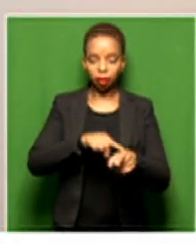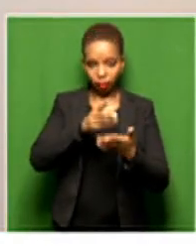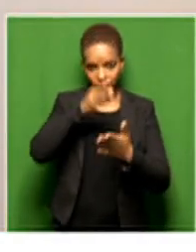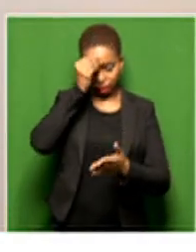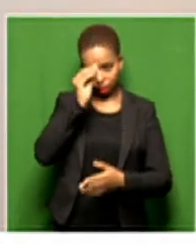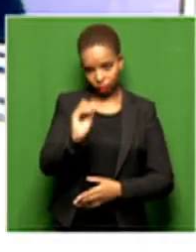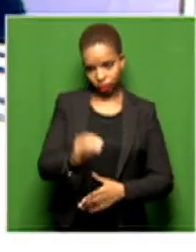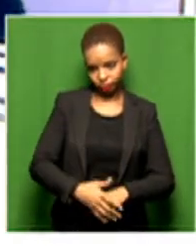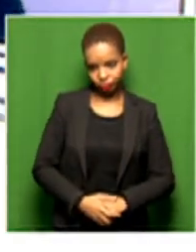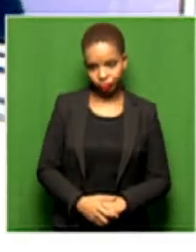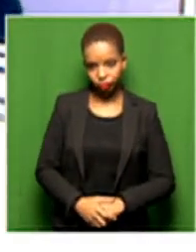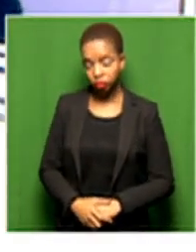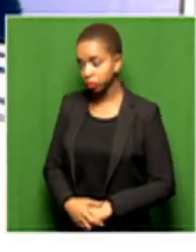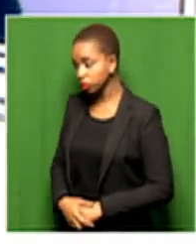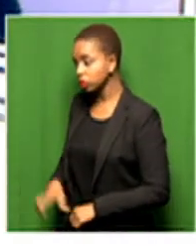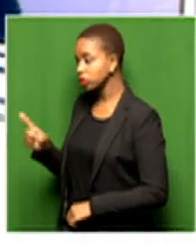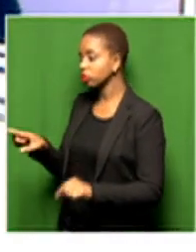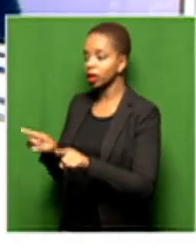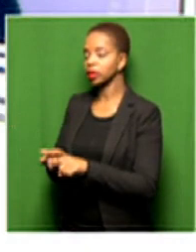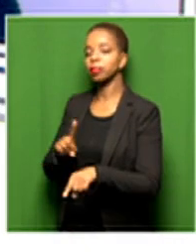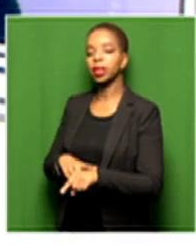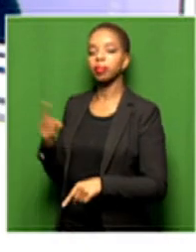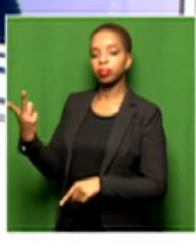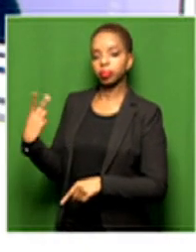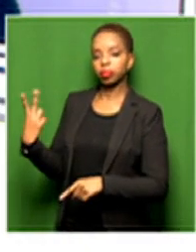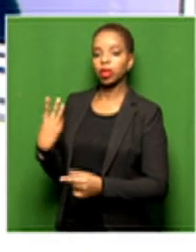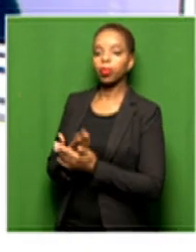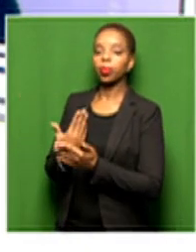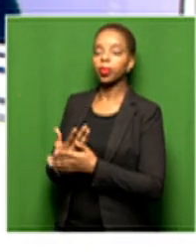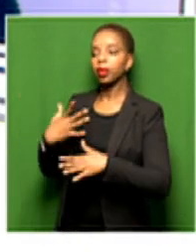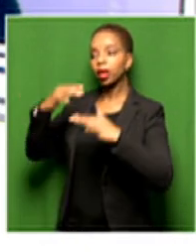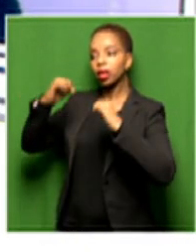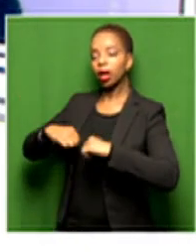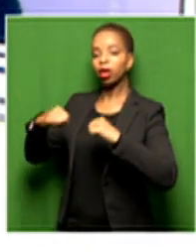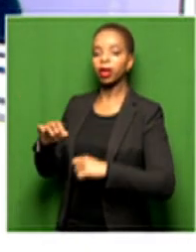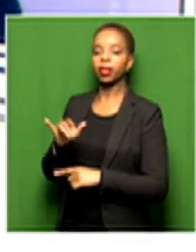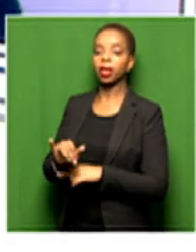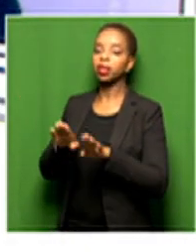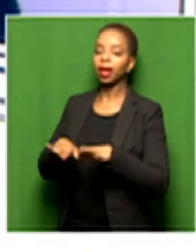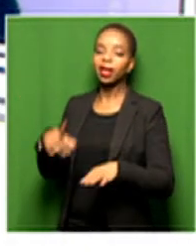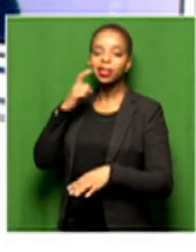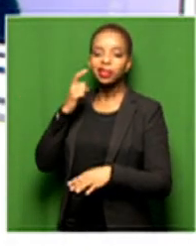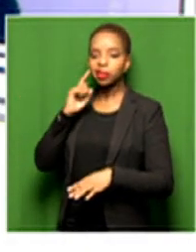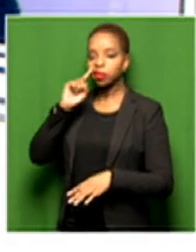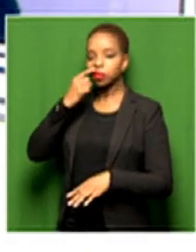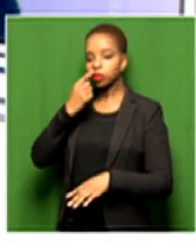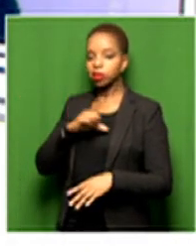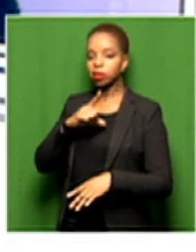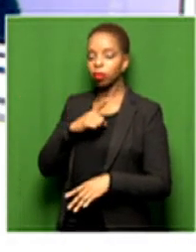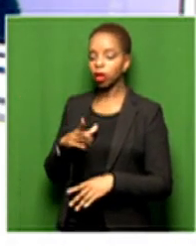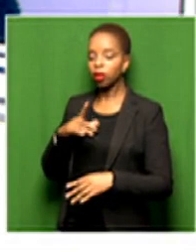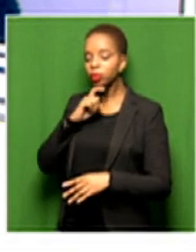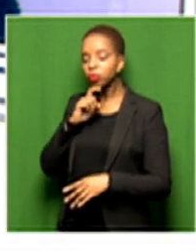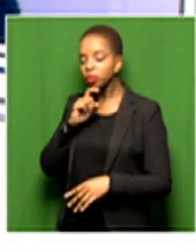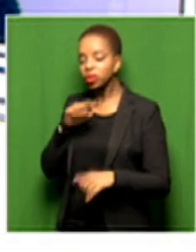At the same time, Mukundi, you and I will agree that kids generally get bored so easily after using something a